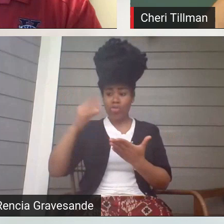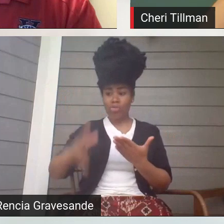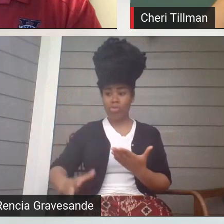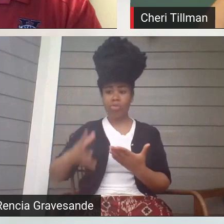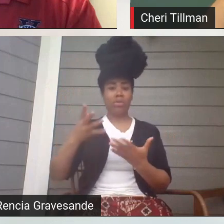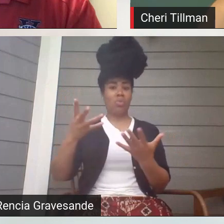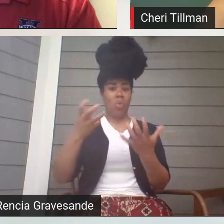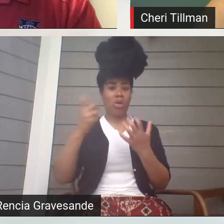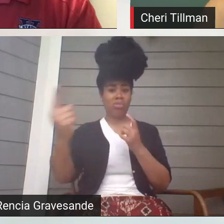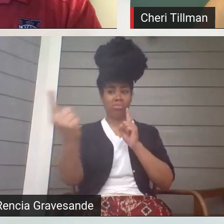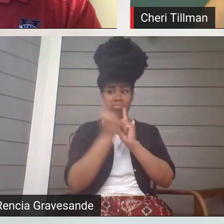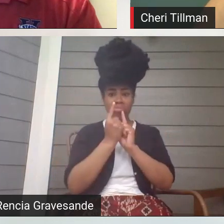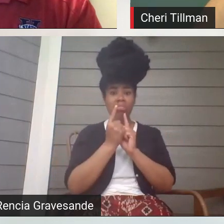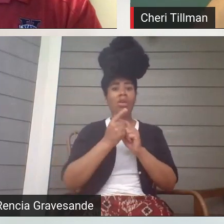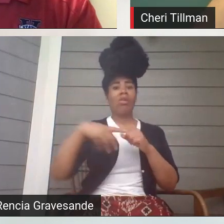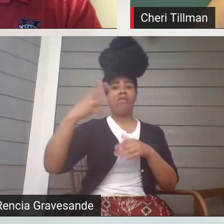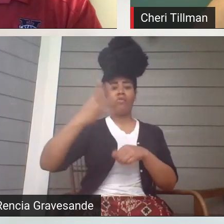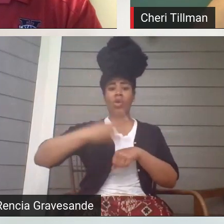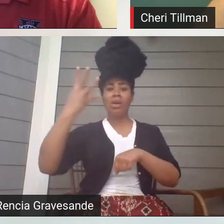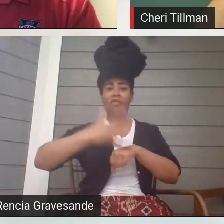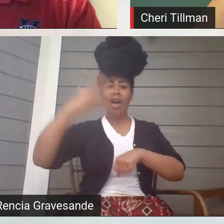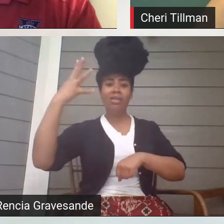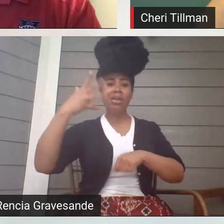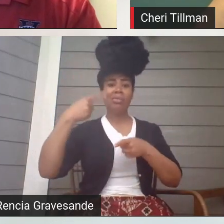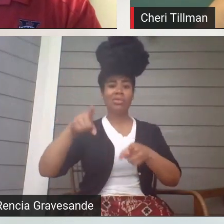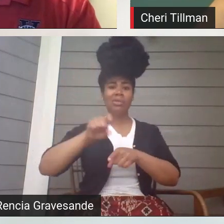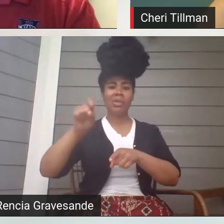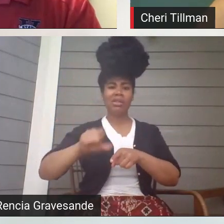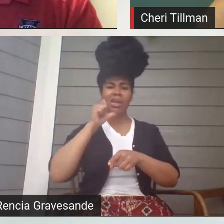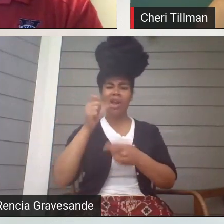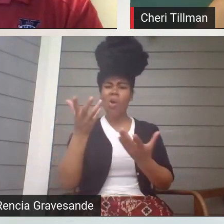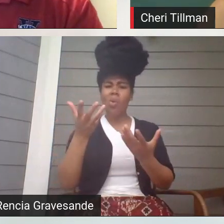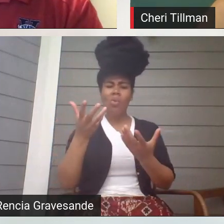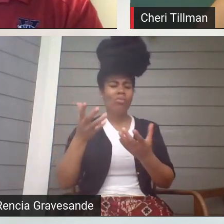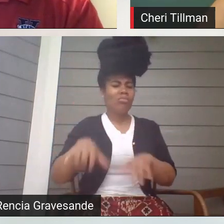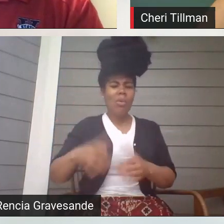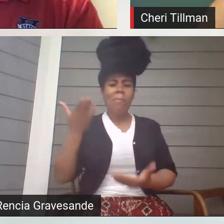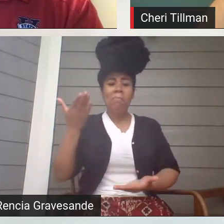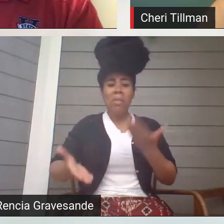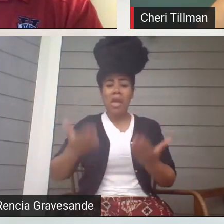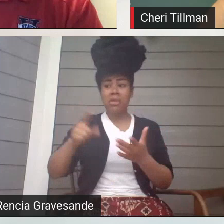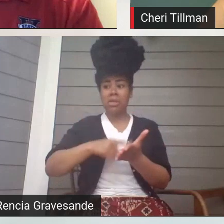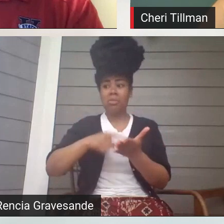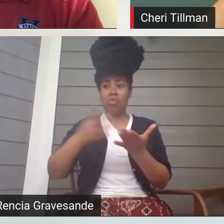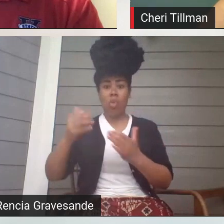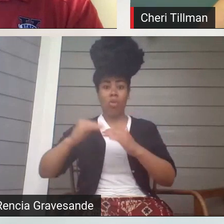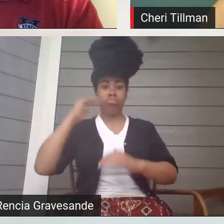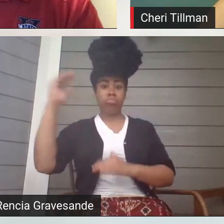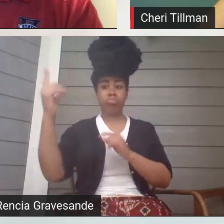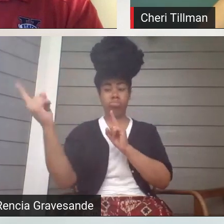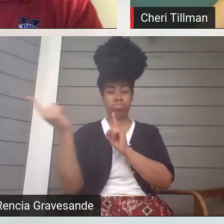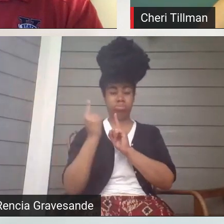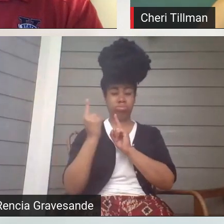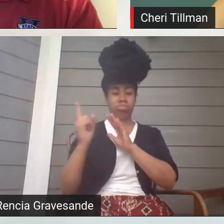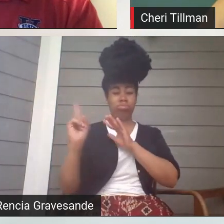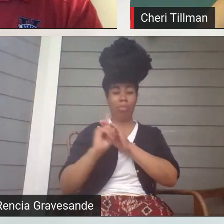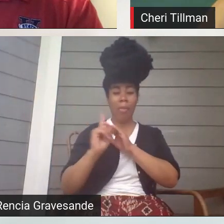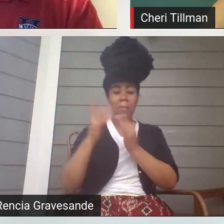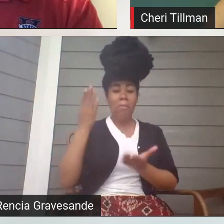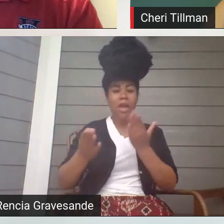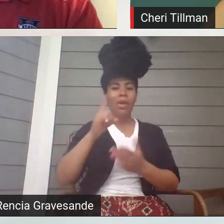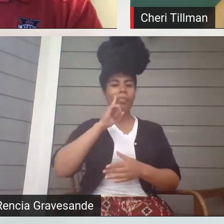a semester. Some students are going to want to see us more than that. So we're available really when the students need us,